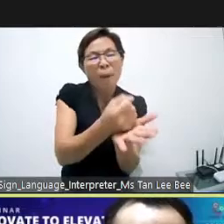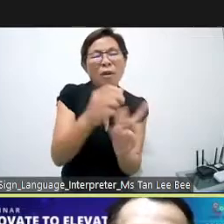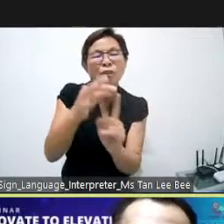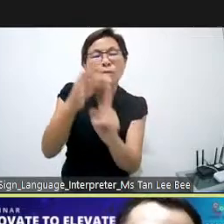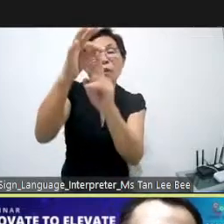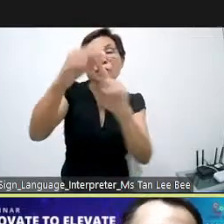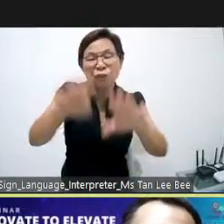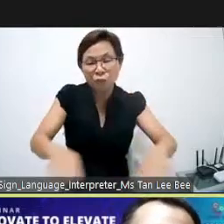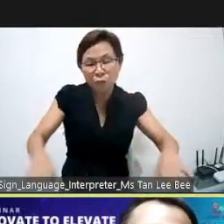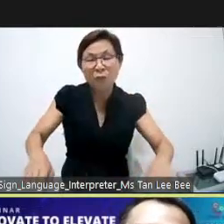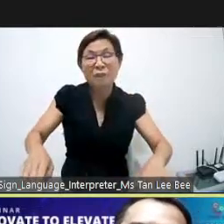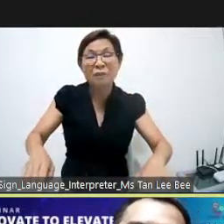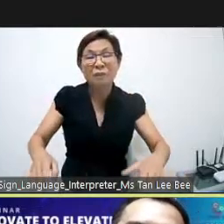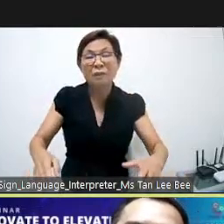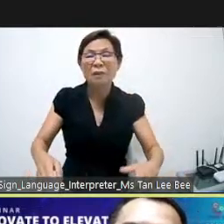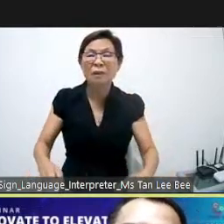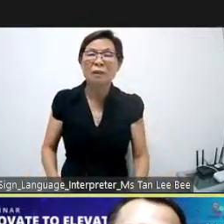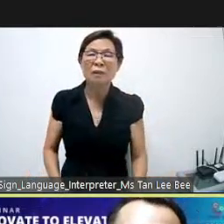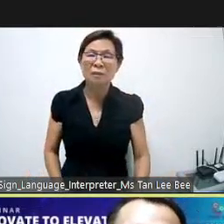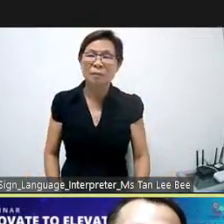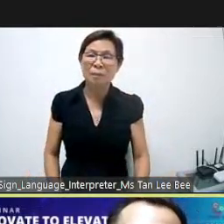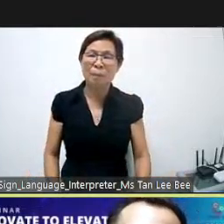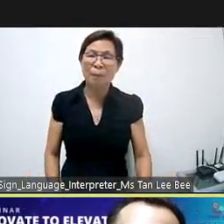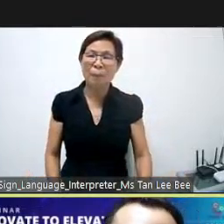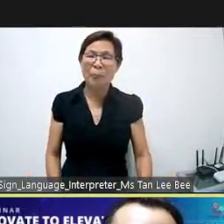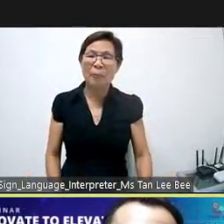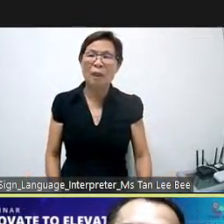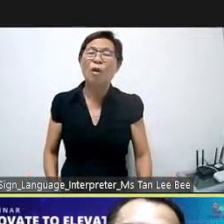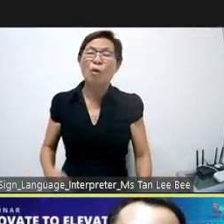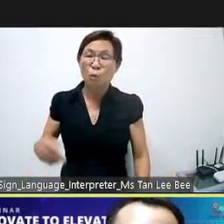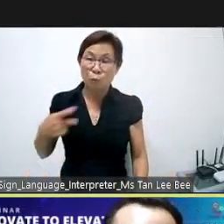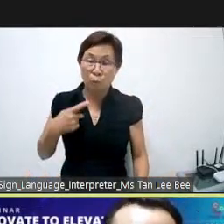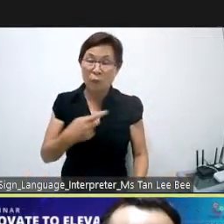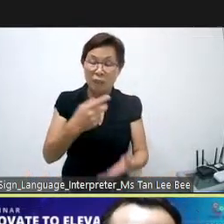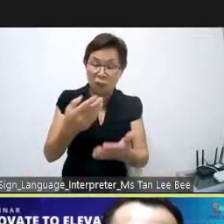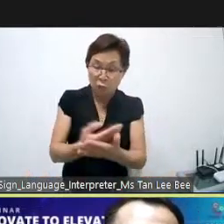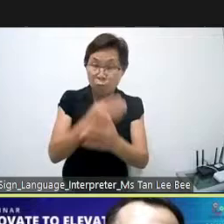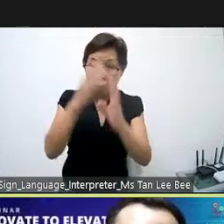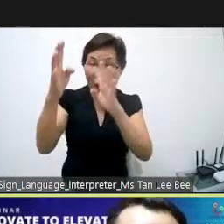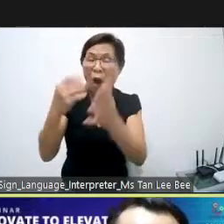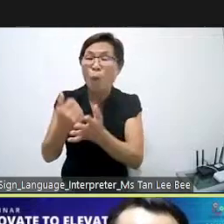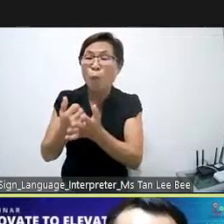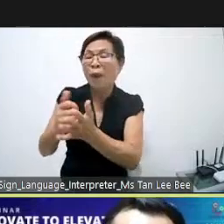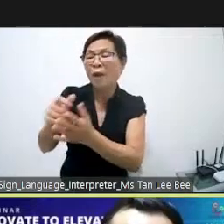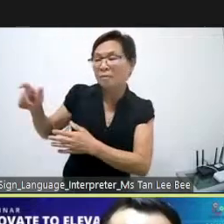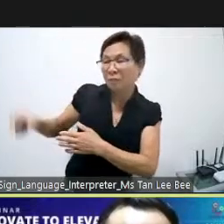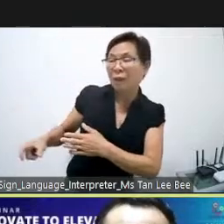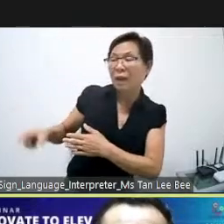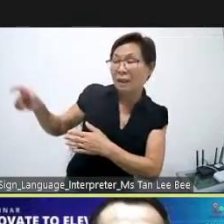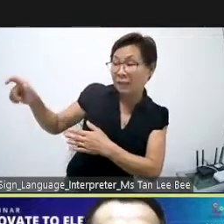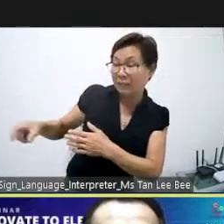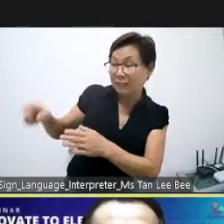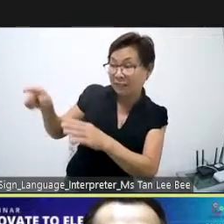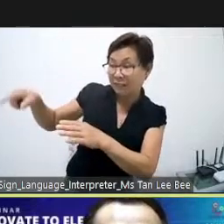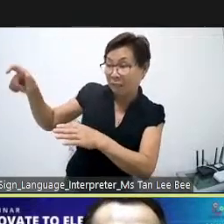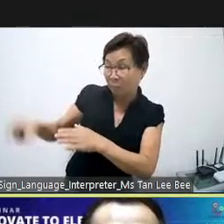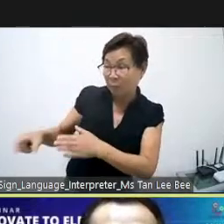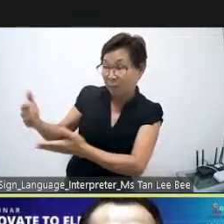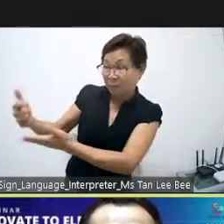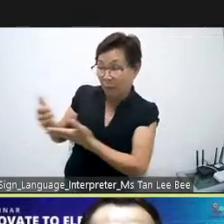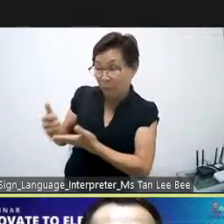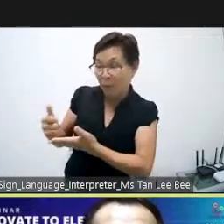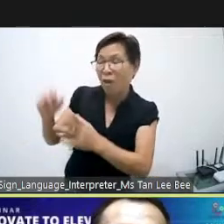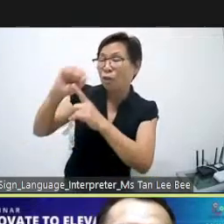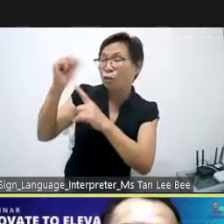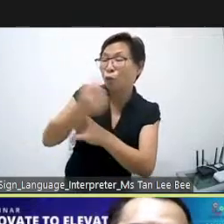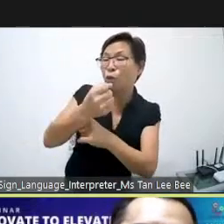special needs people, but with the assist of third parties, they can have something like social